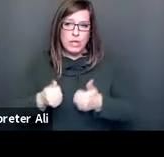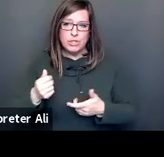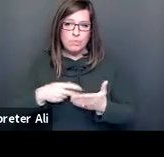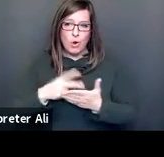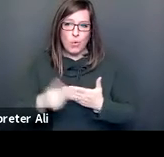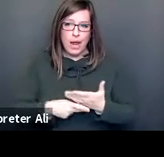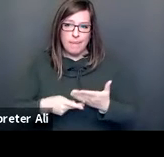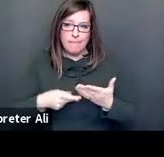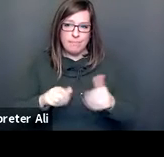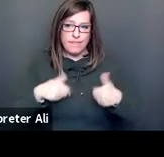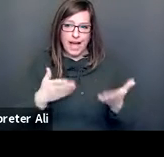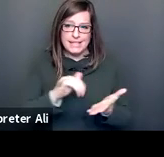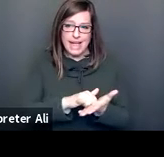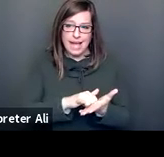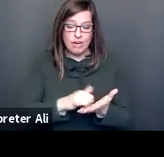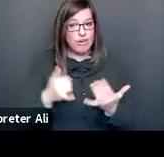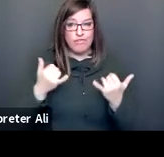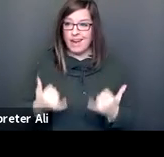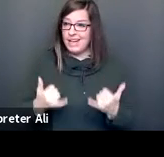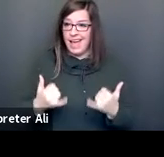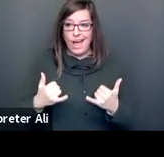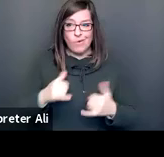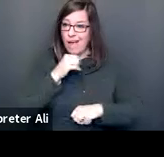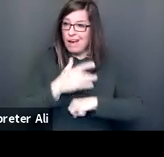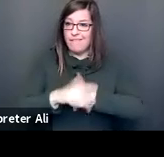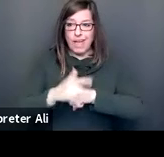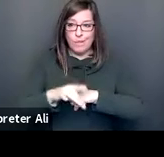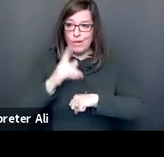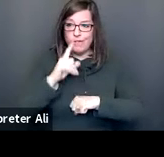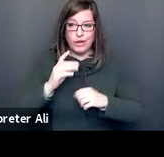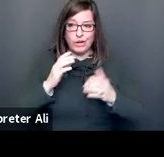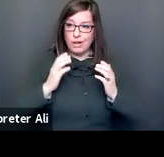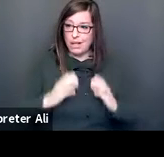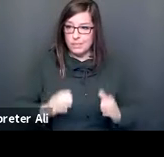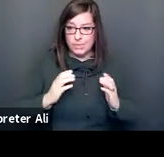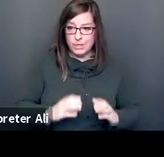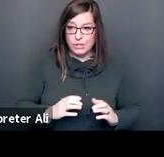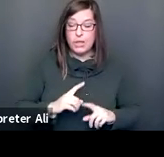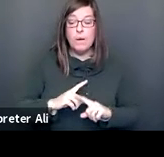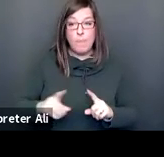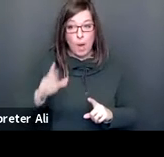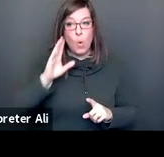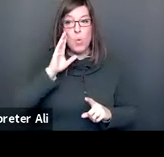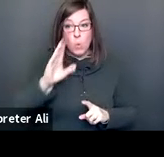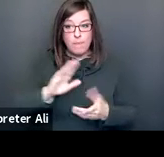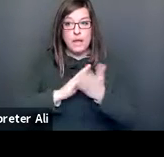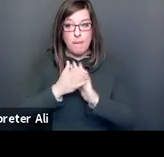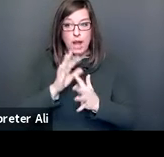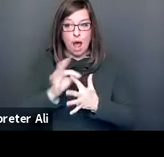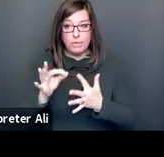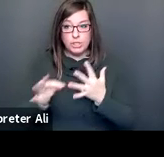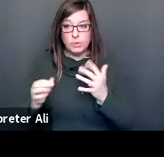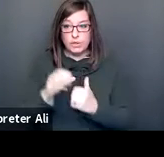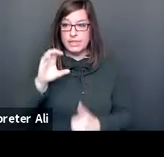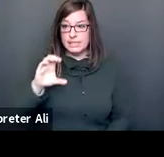and small businesses under either of the previous options, but it will be an option with community choice